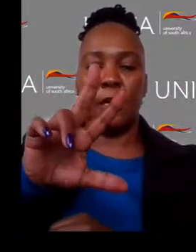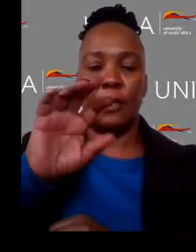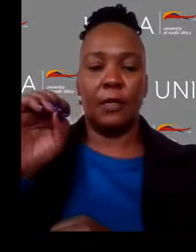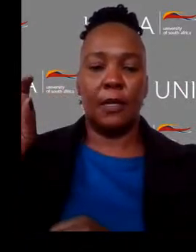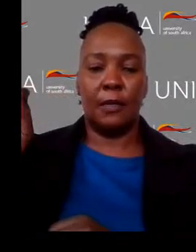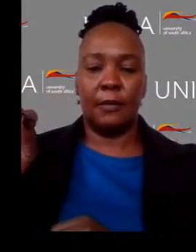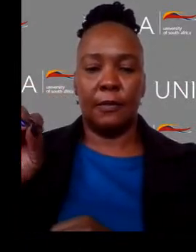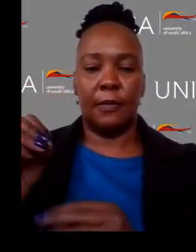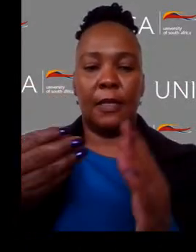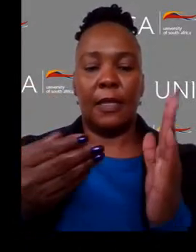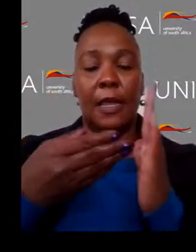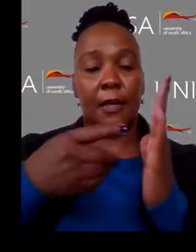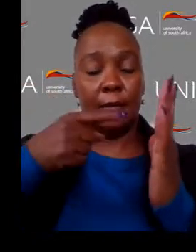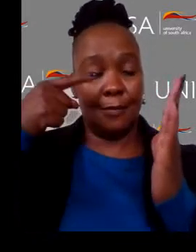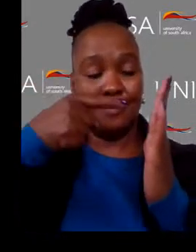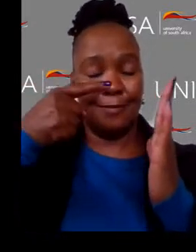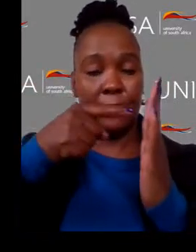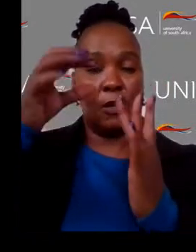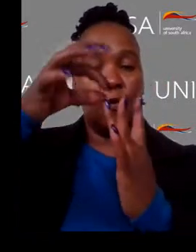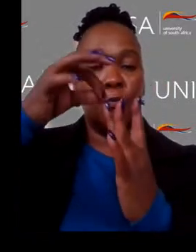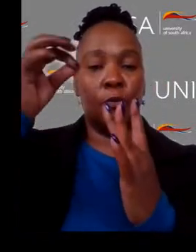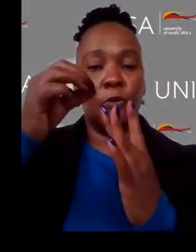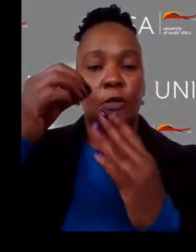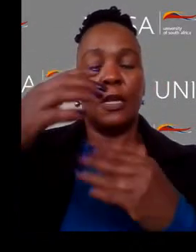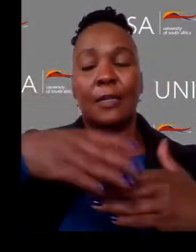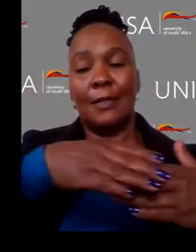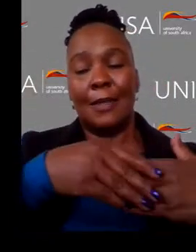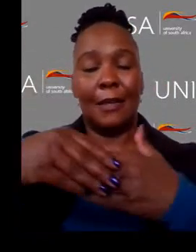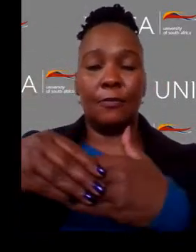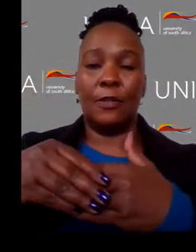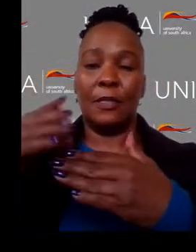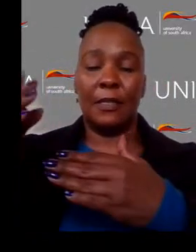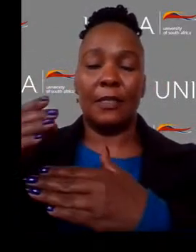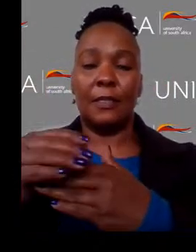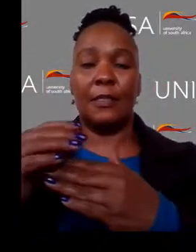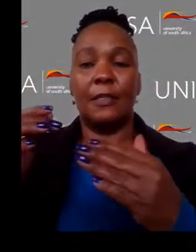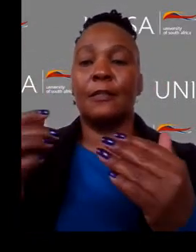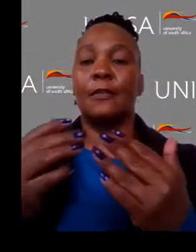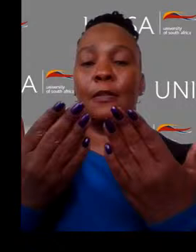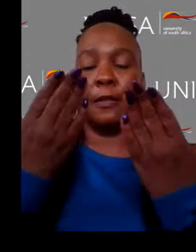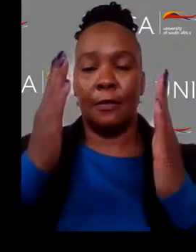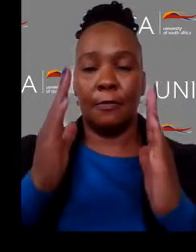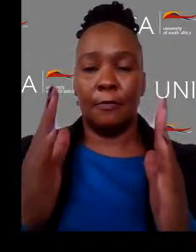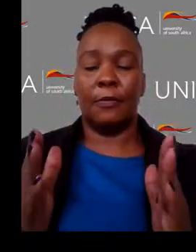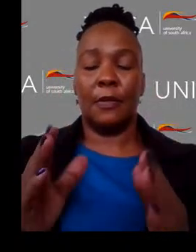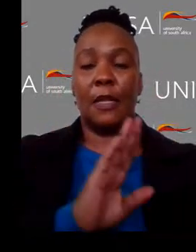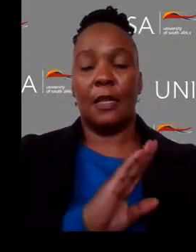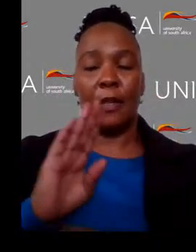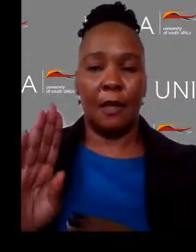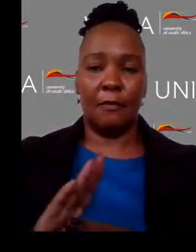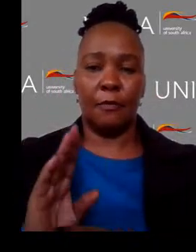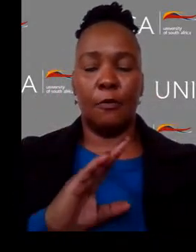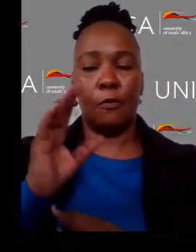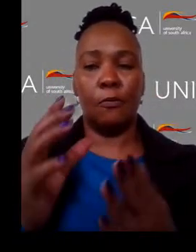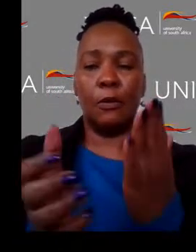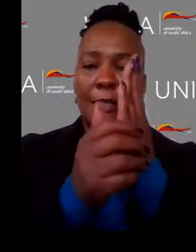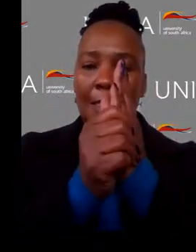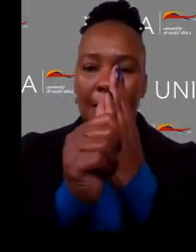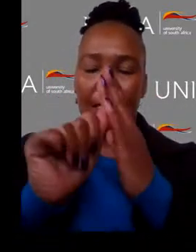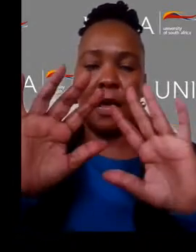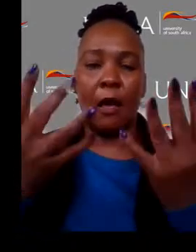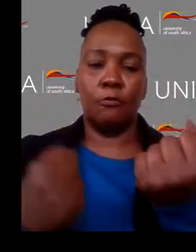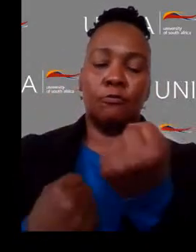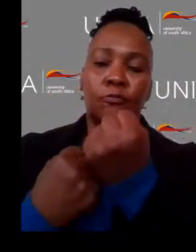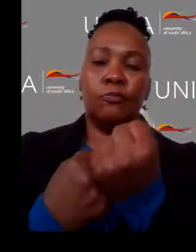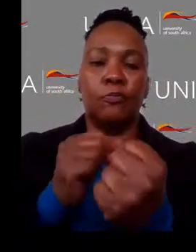That option will direct you to the consultants that are skilled on how to support you to write your